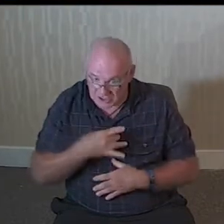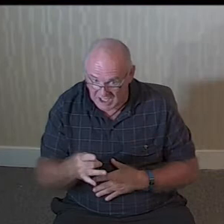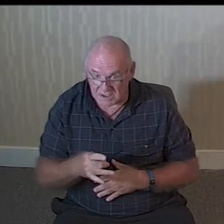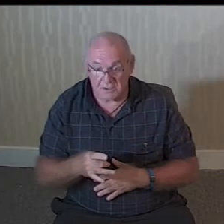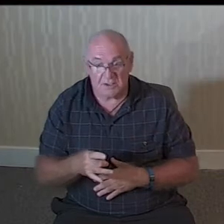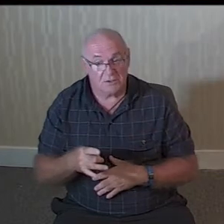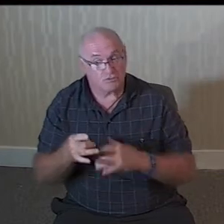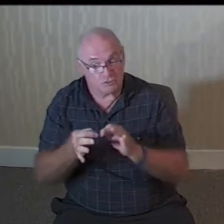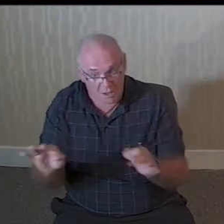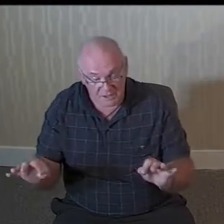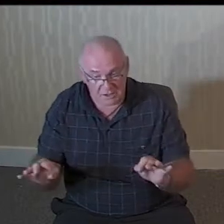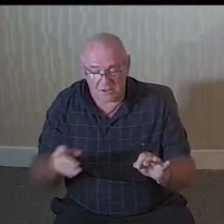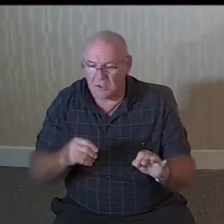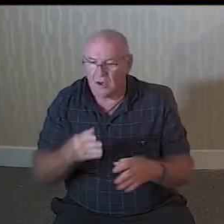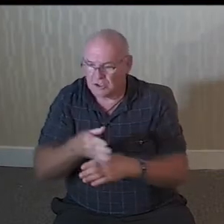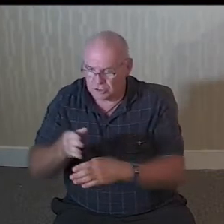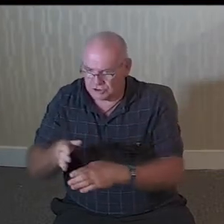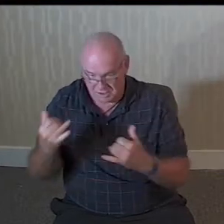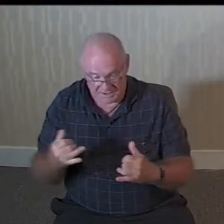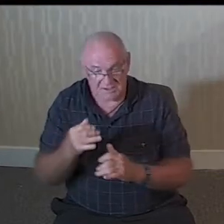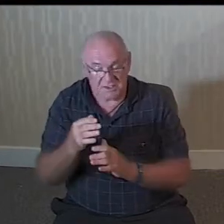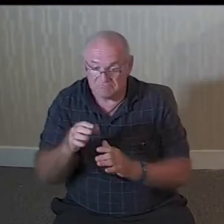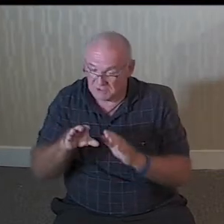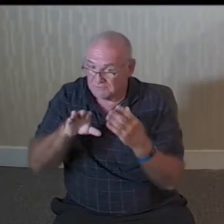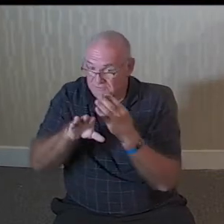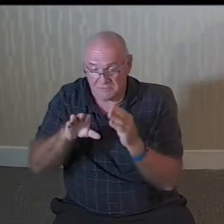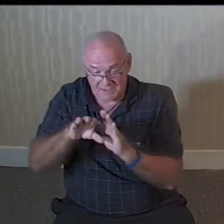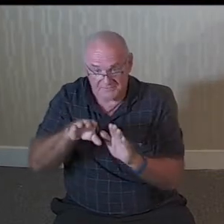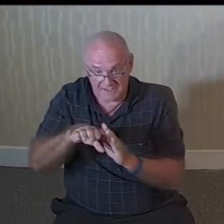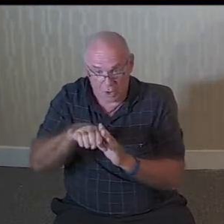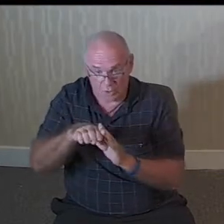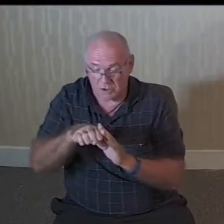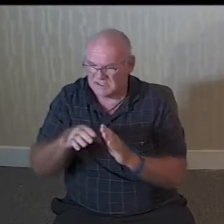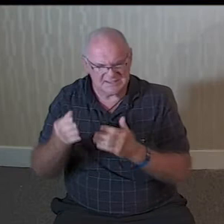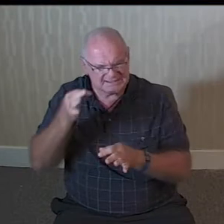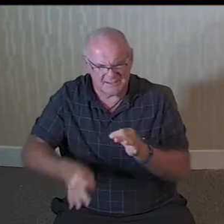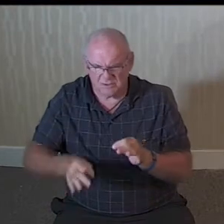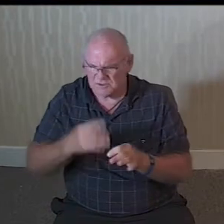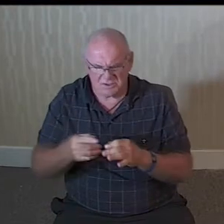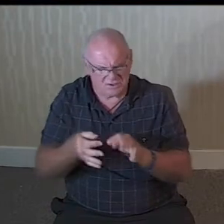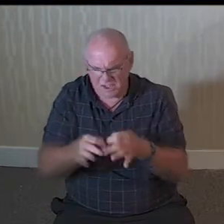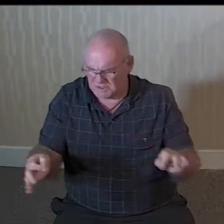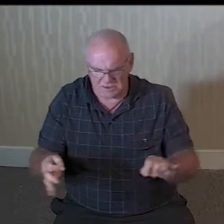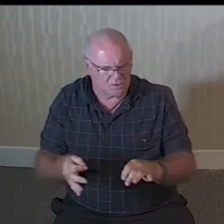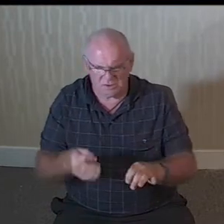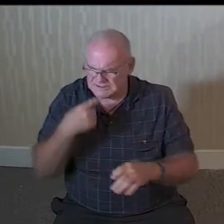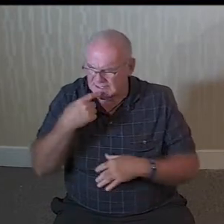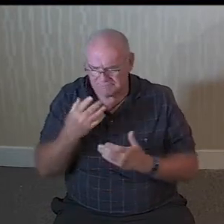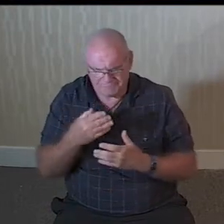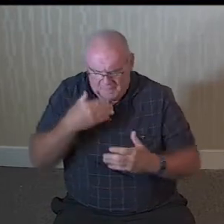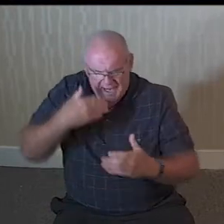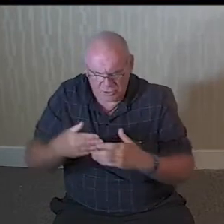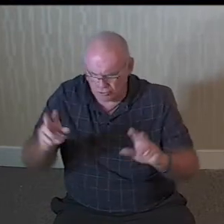to comment, or to share this video. And it's so simple. All you have to do in the comment section is just thank you.